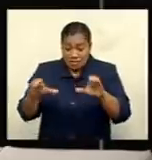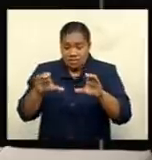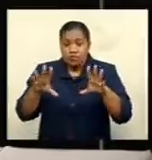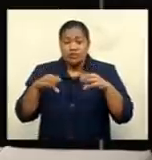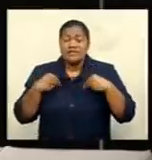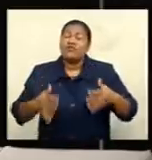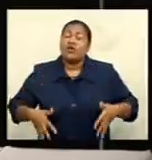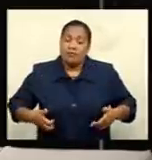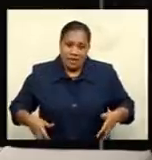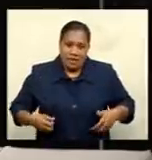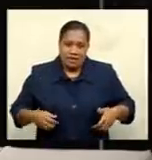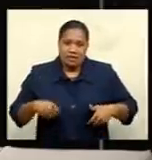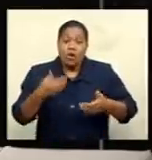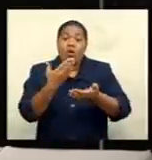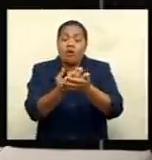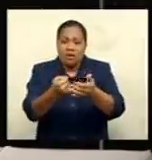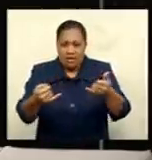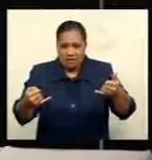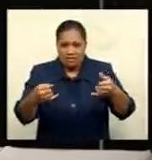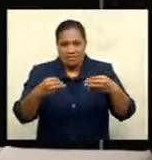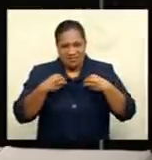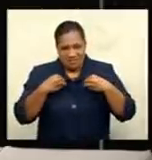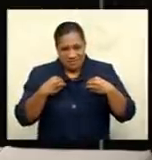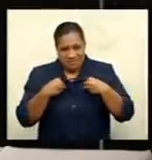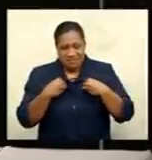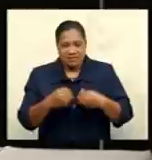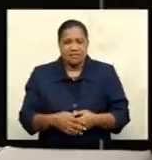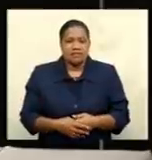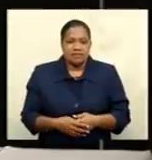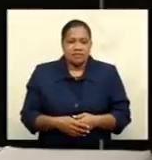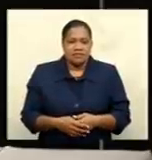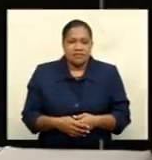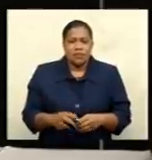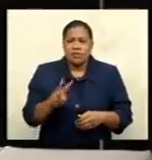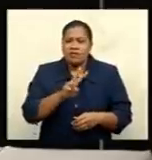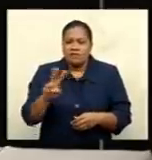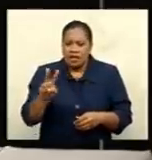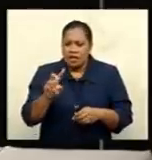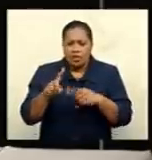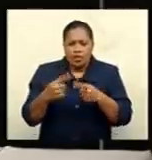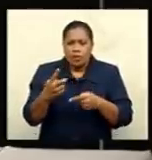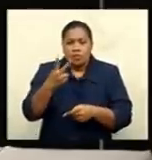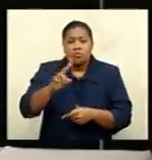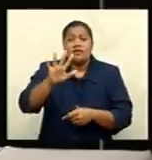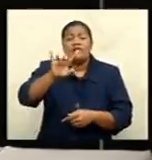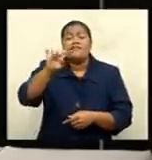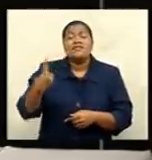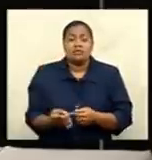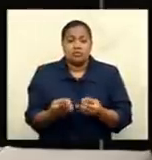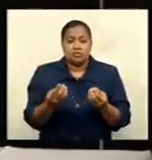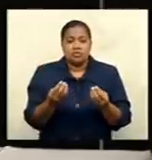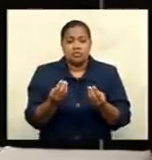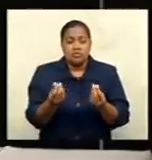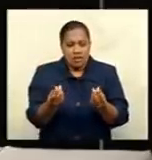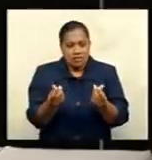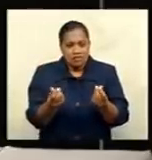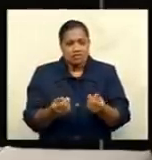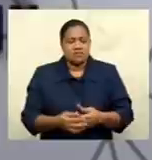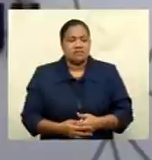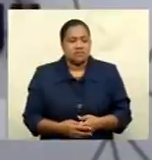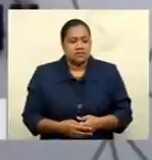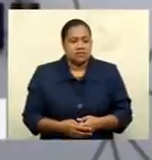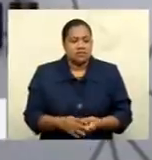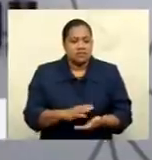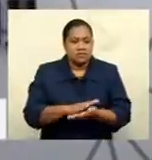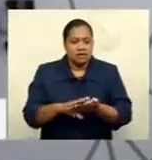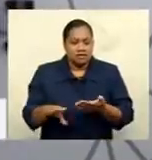online traders in a year, with the monetary value standing at around $25,000. Pranita Prakash reports.